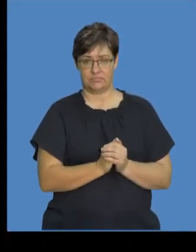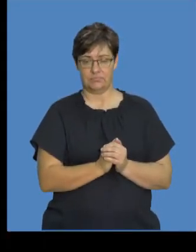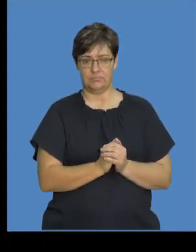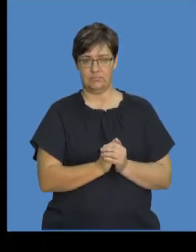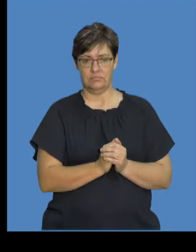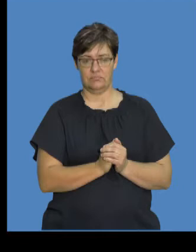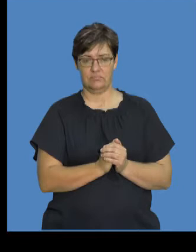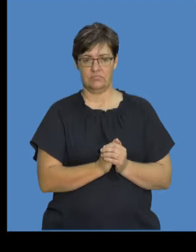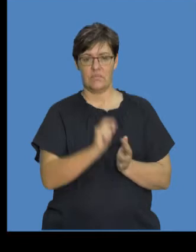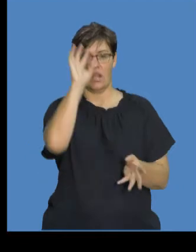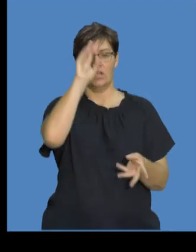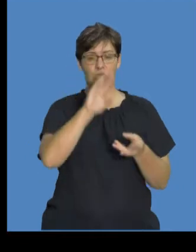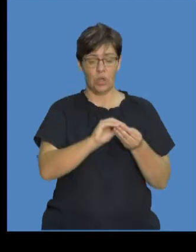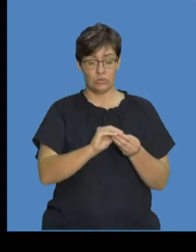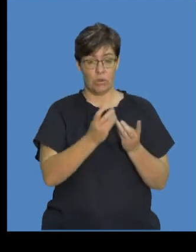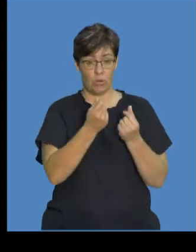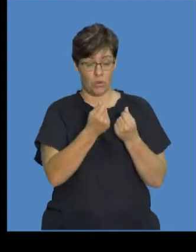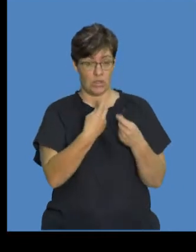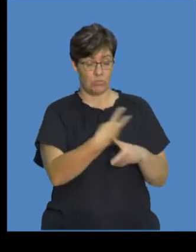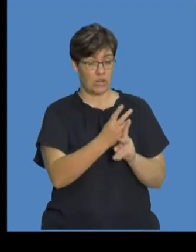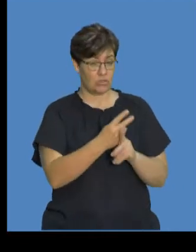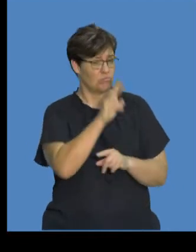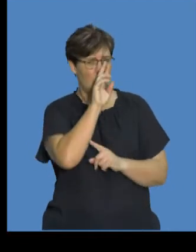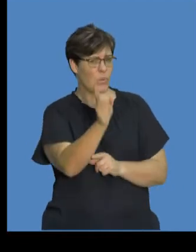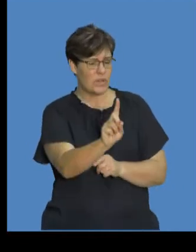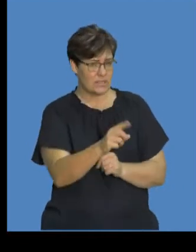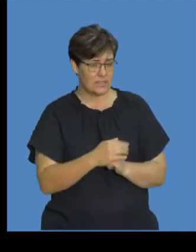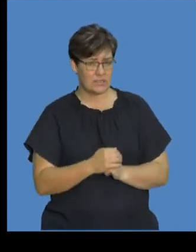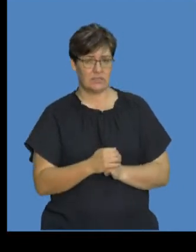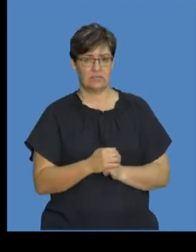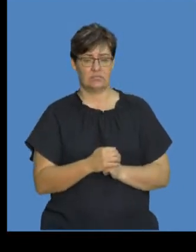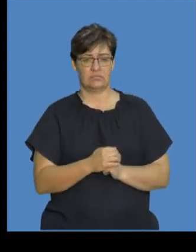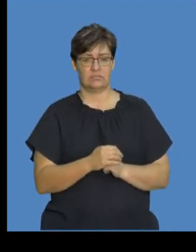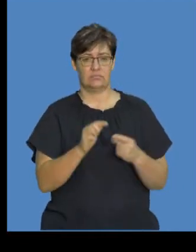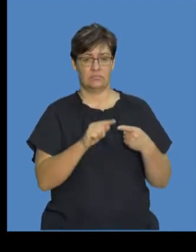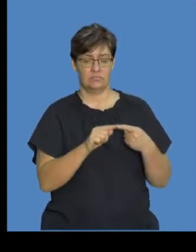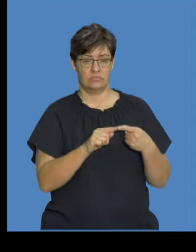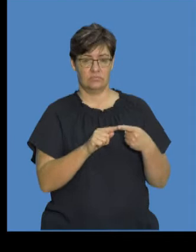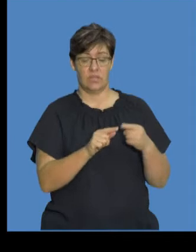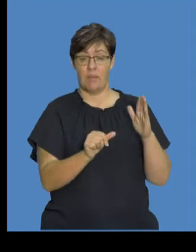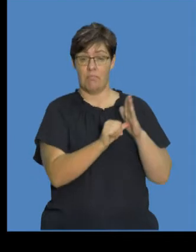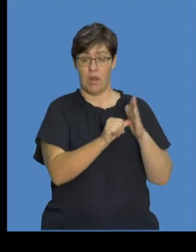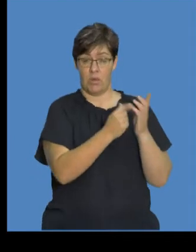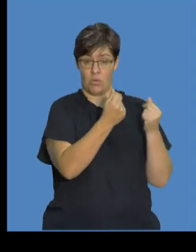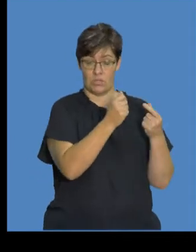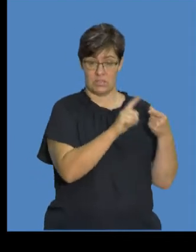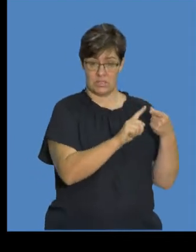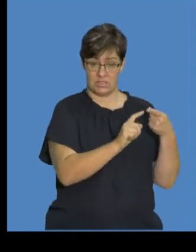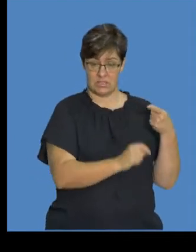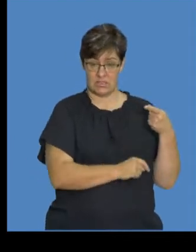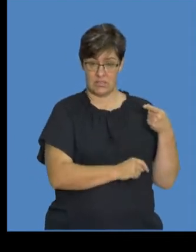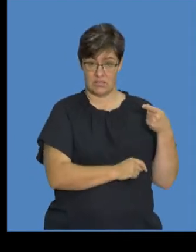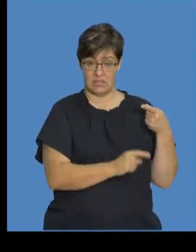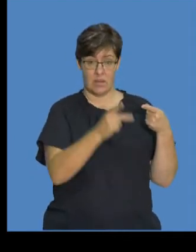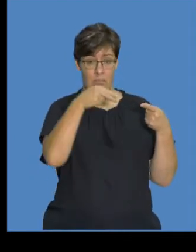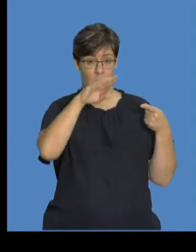So if you look at total cost of production, what are we looking at? It will be your primary cost. A